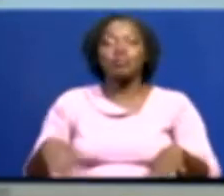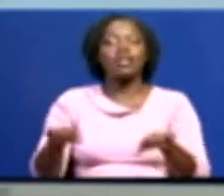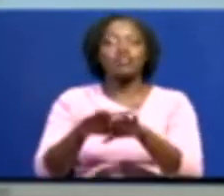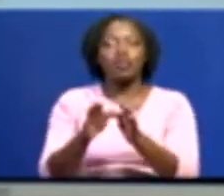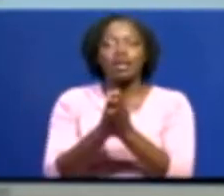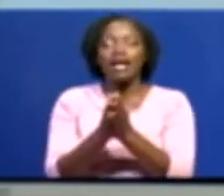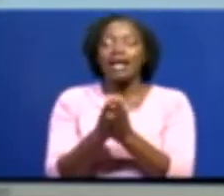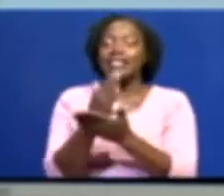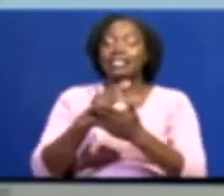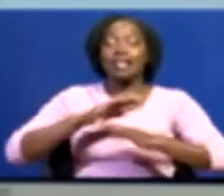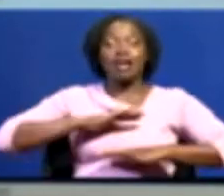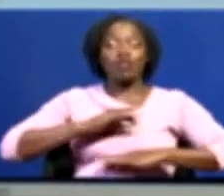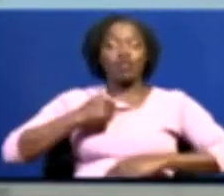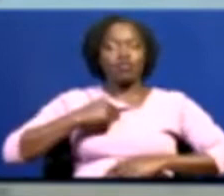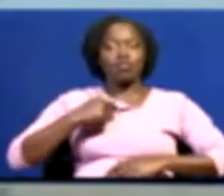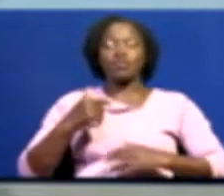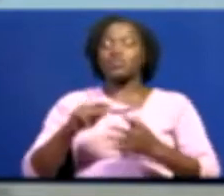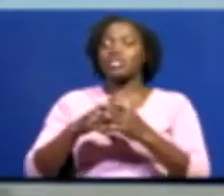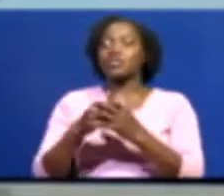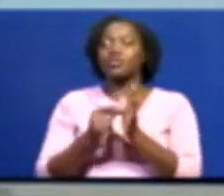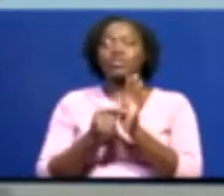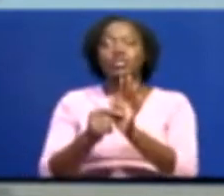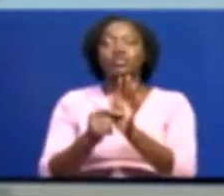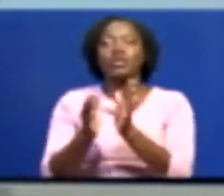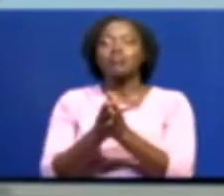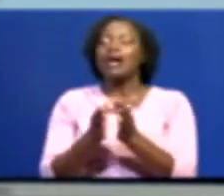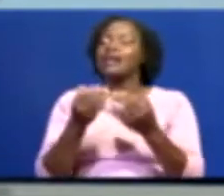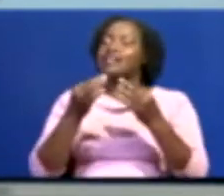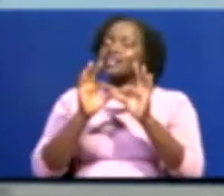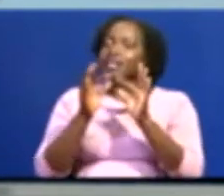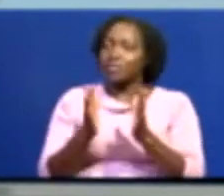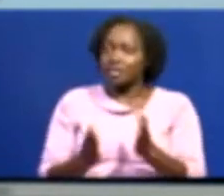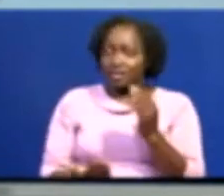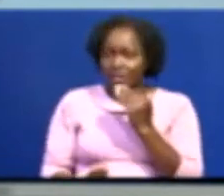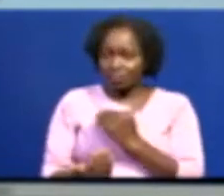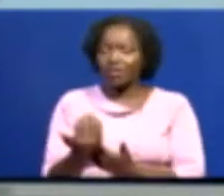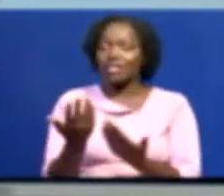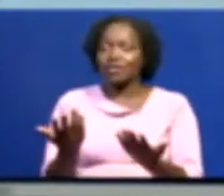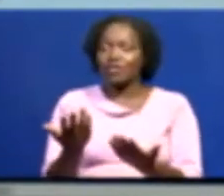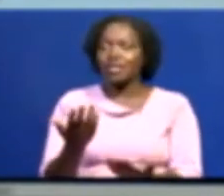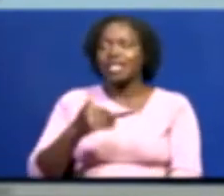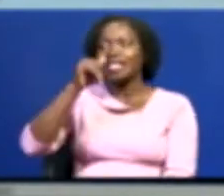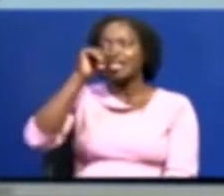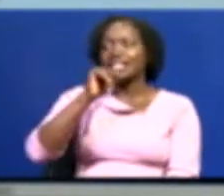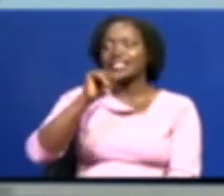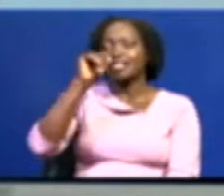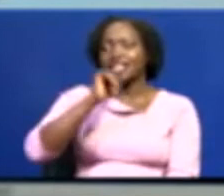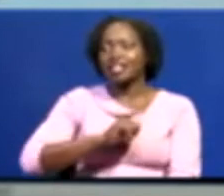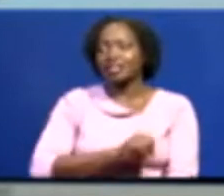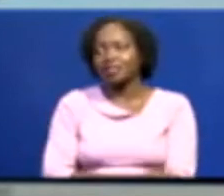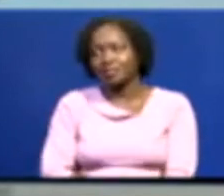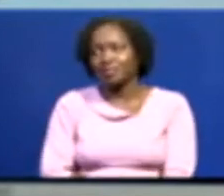enough about me, let's get started with the show. Of course, my sign language interpreter this particular morning will be none other than Lensa